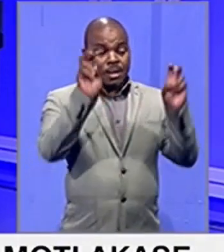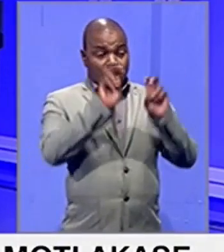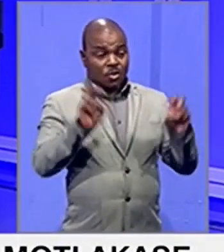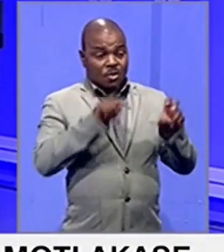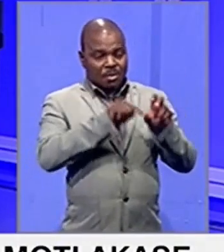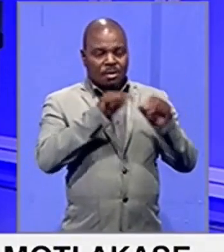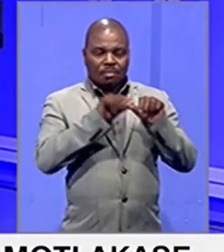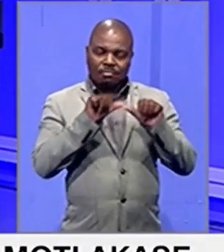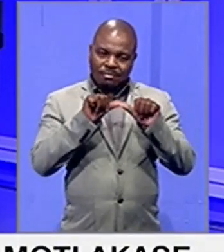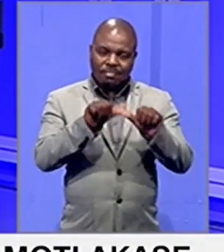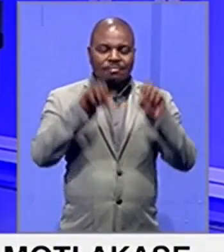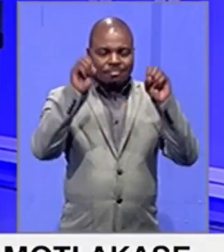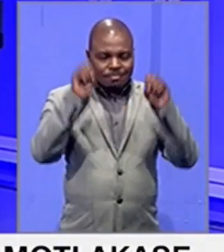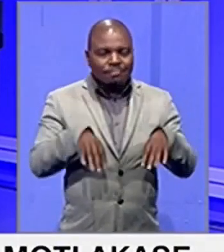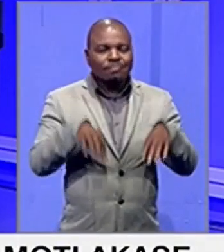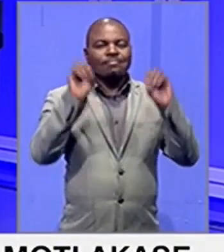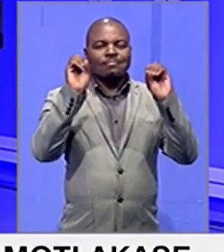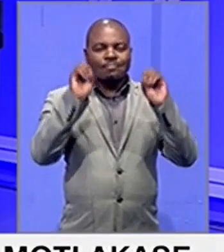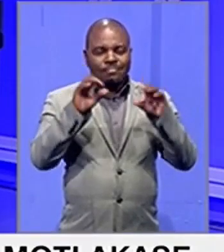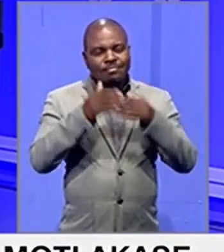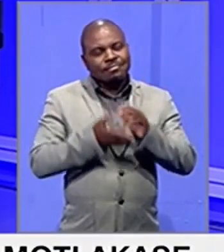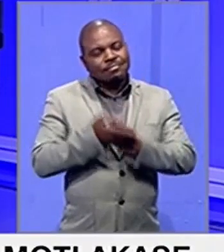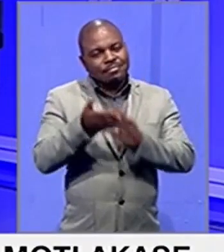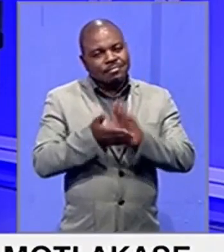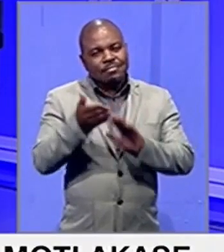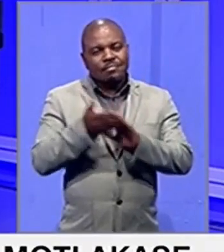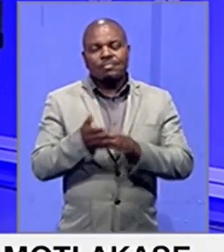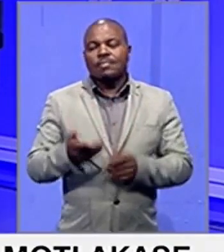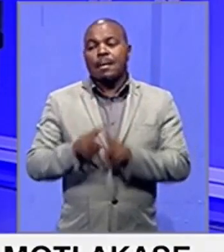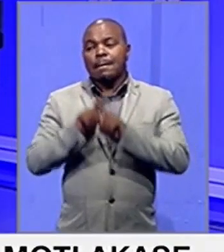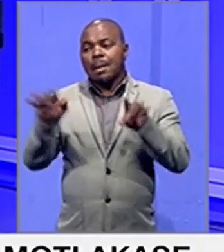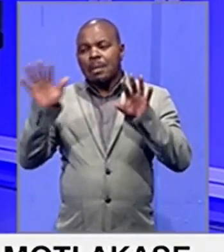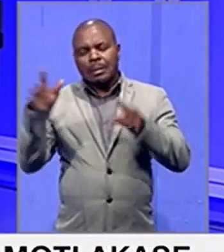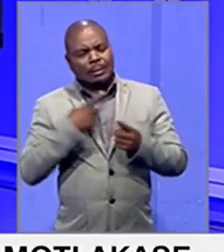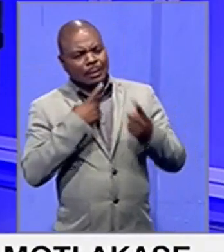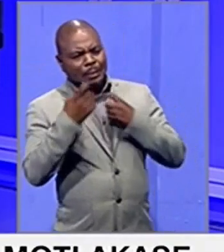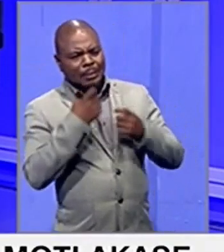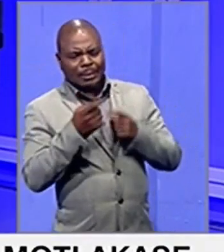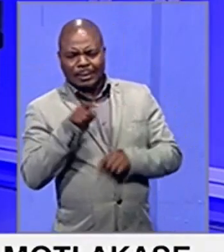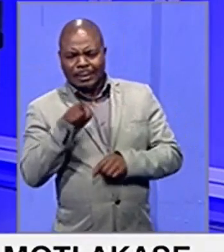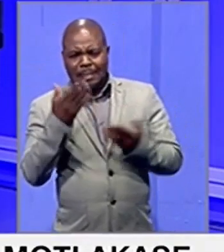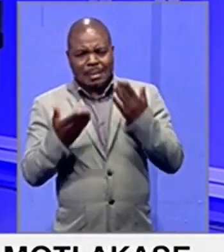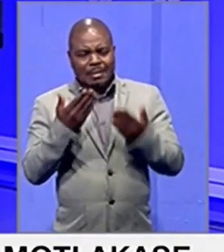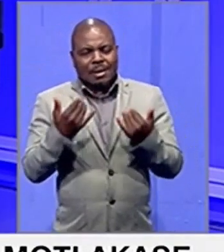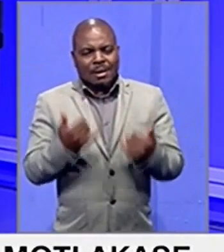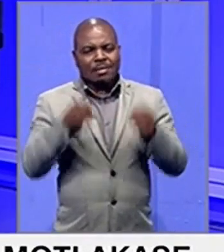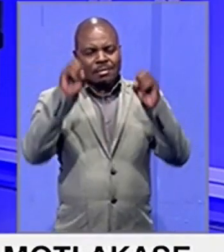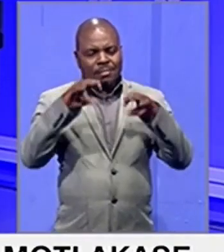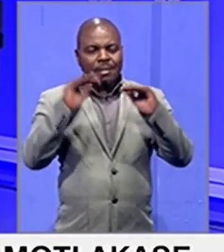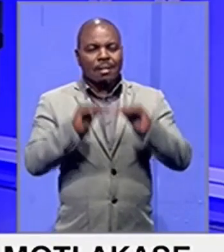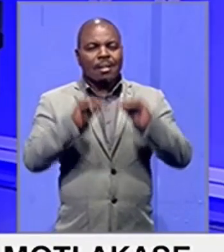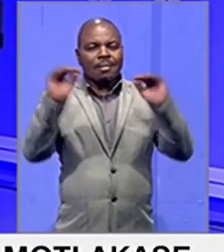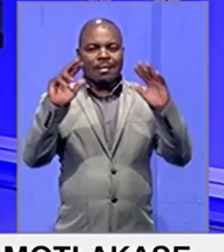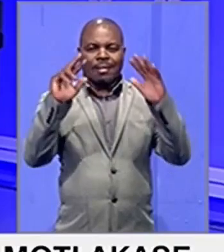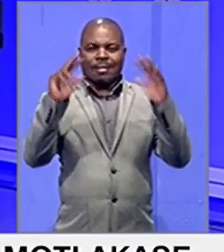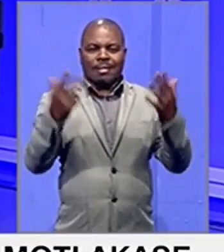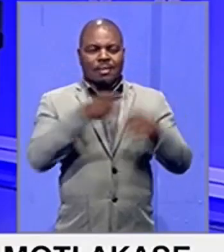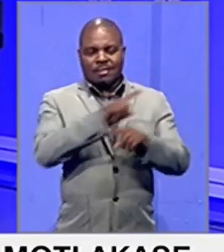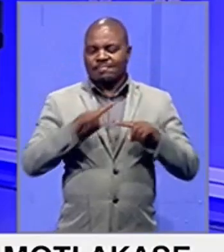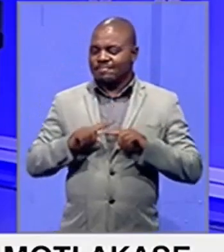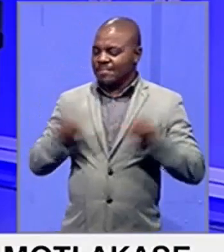letsholo la yona la kimollo ya motlakase e latotse bosehla dipelelo tsa hore e ka nna ya ba naha ena e mokgahlelong wa borobedi wa kimollo